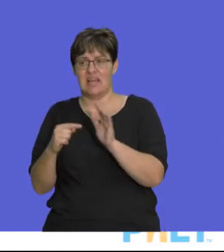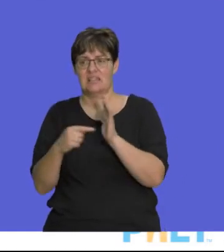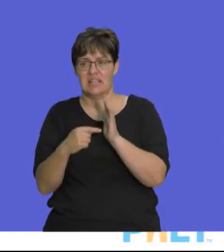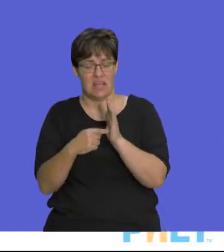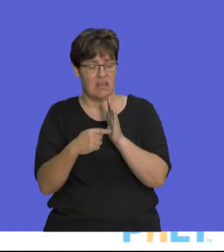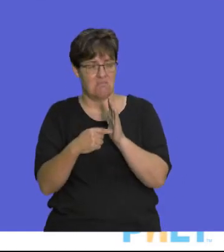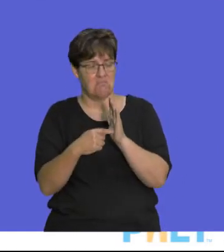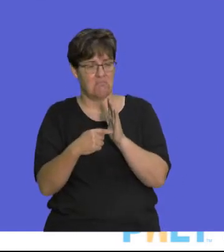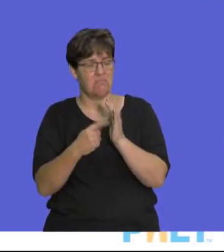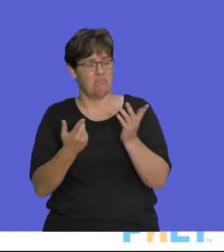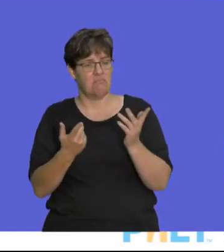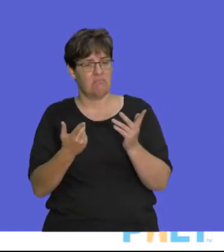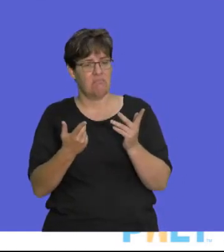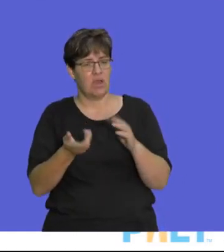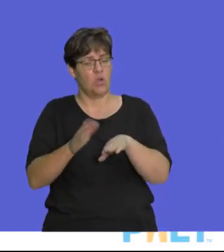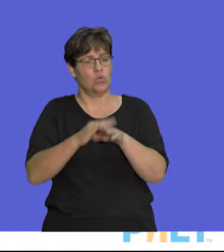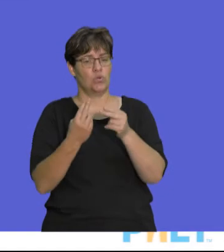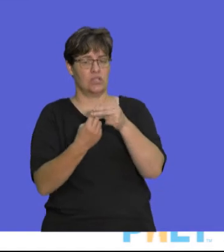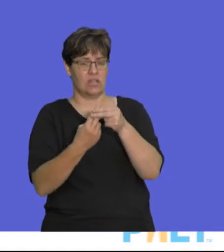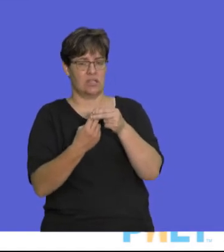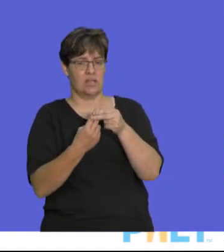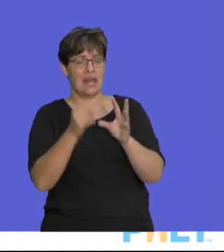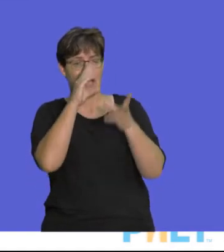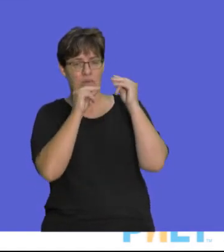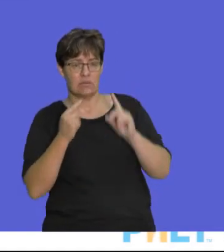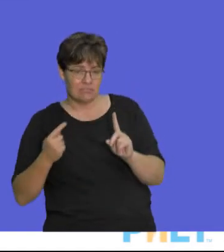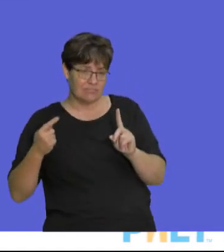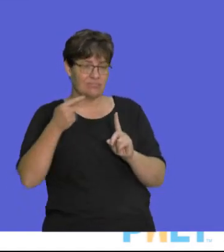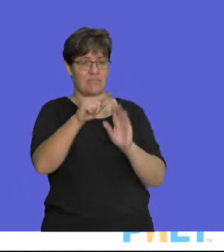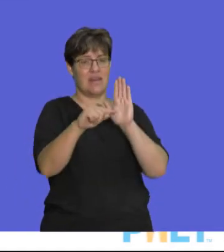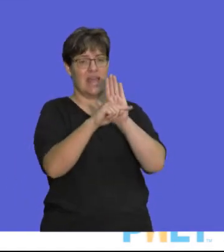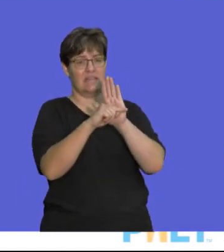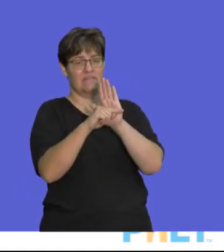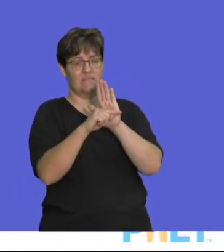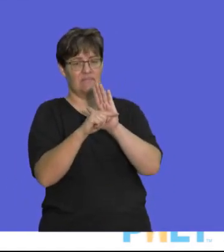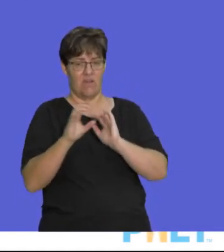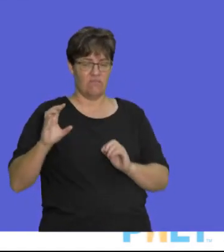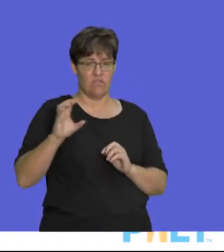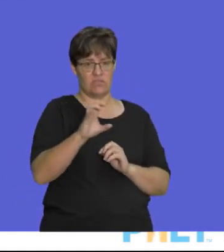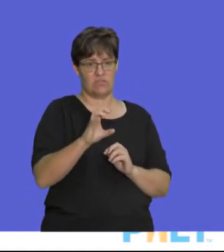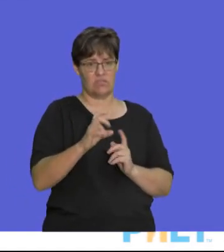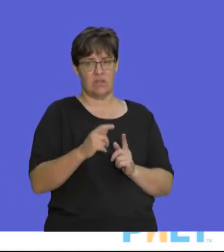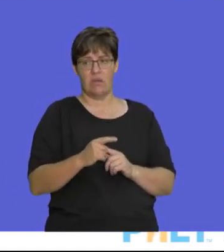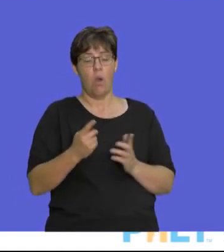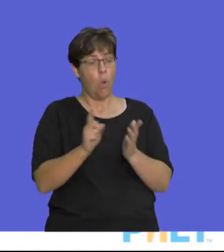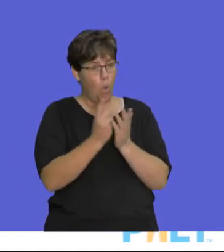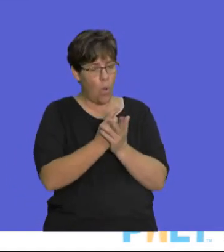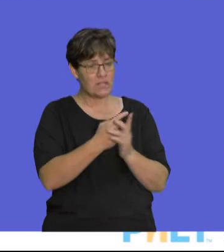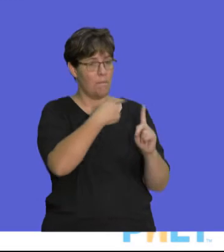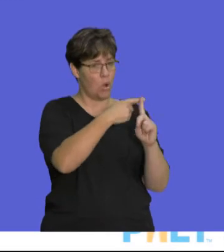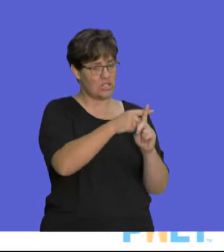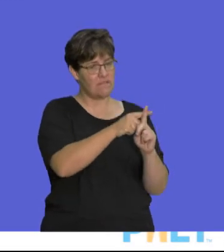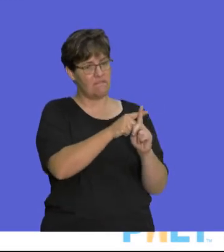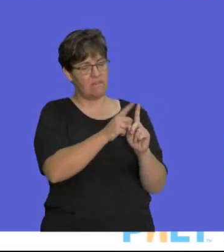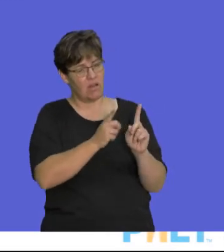you see it experiences a force towards the negative, but always away from the positive. As we draw closer to the positive,